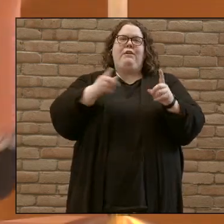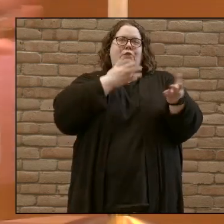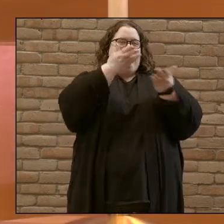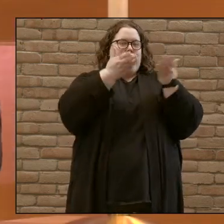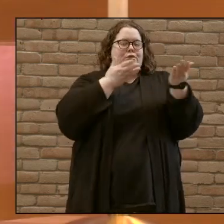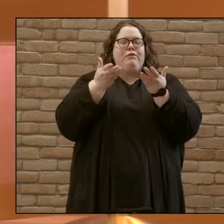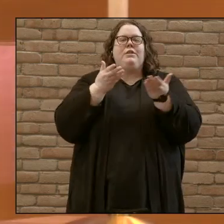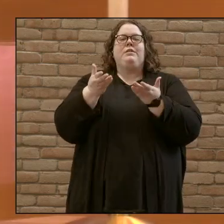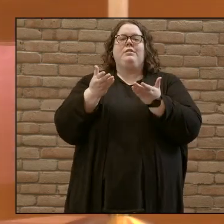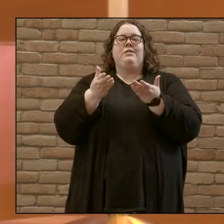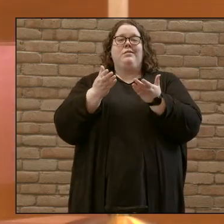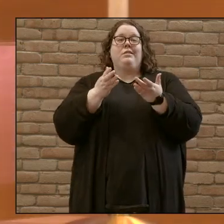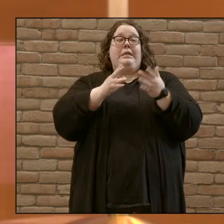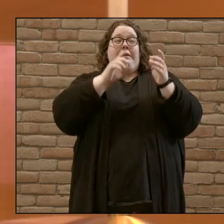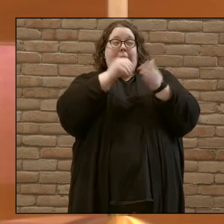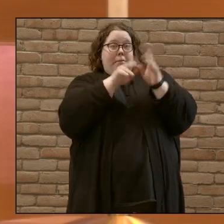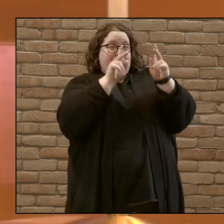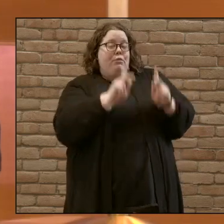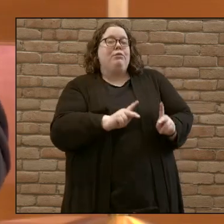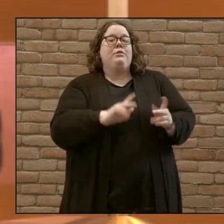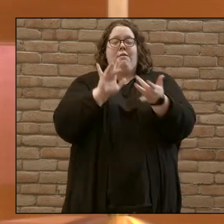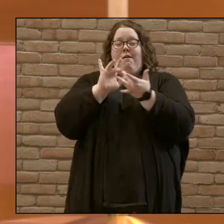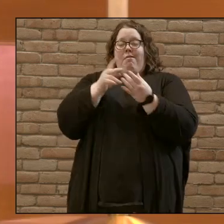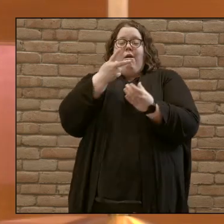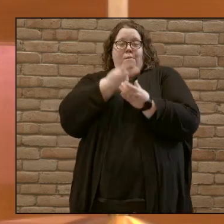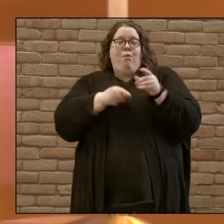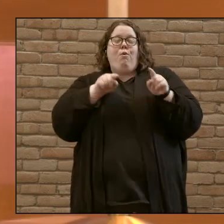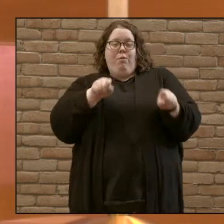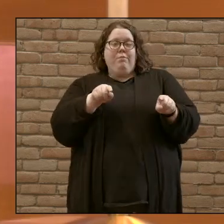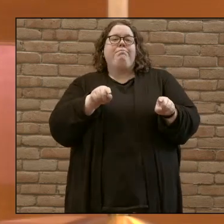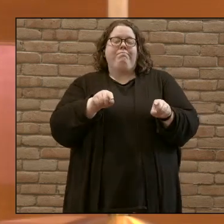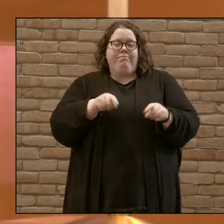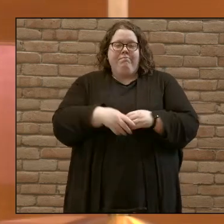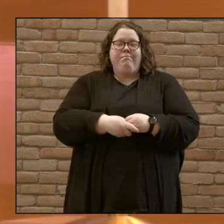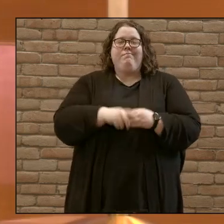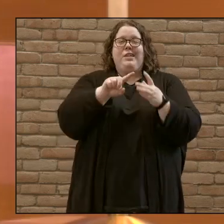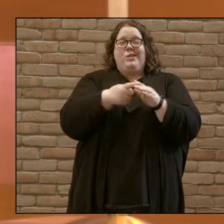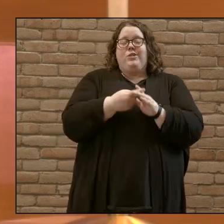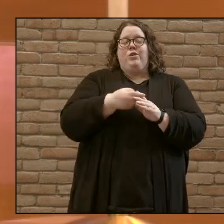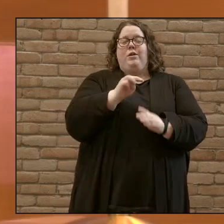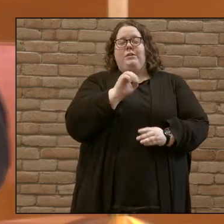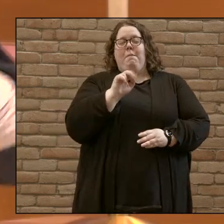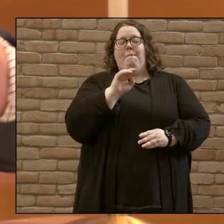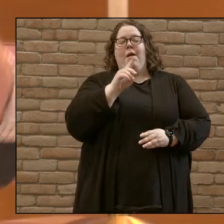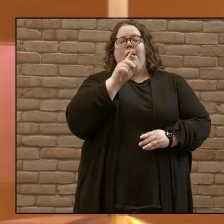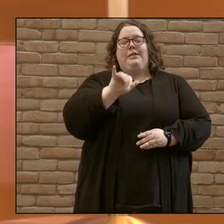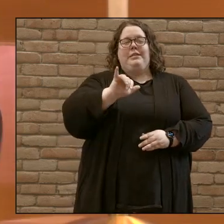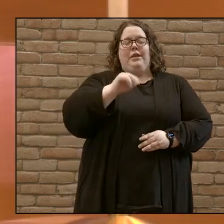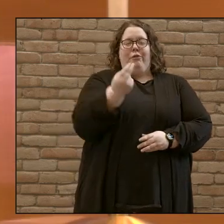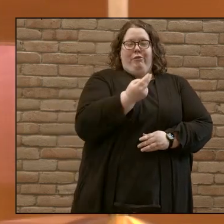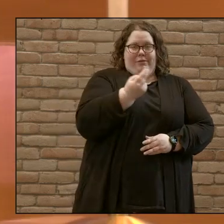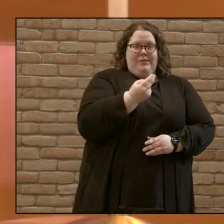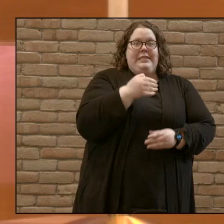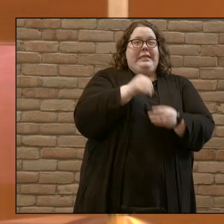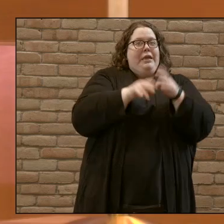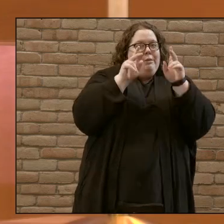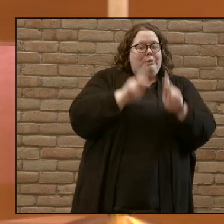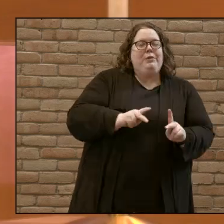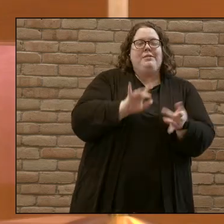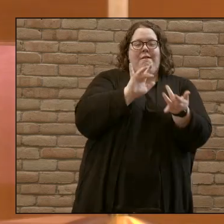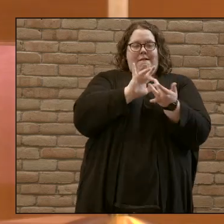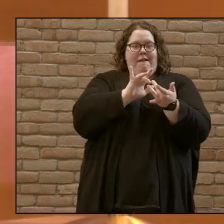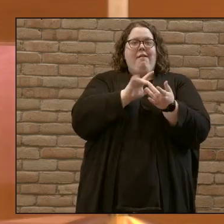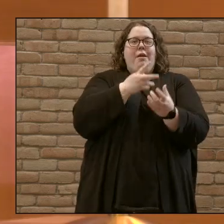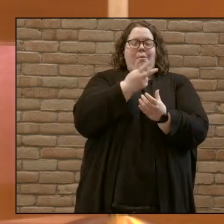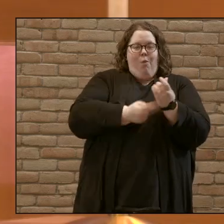you both in person and online. It all starts sort of Monday, Thursday with our in-person and online worship.